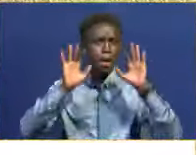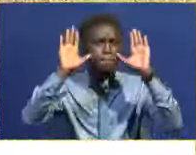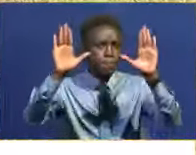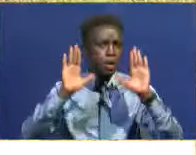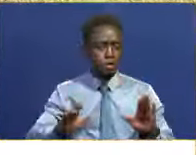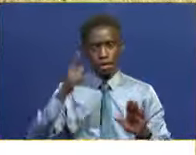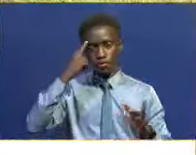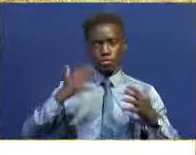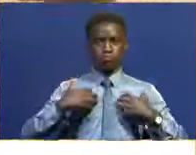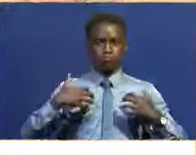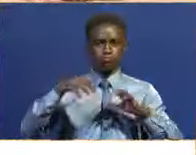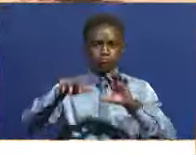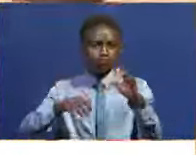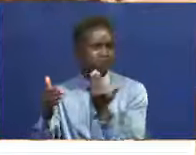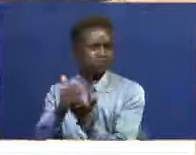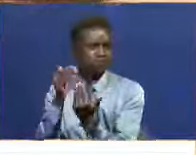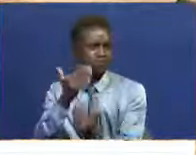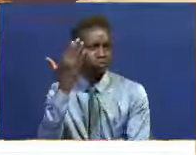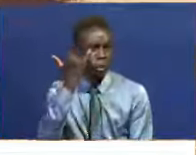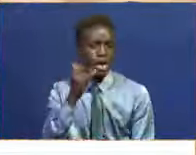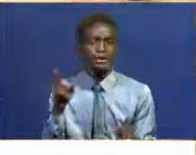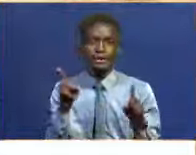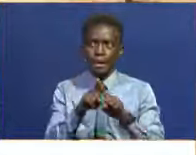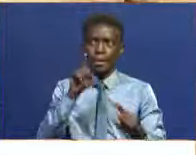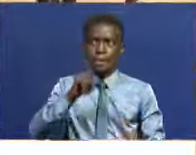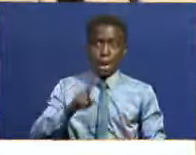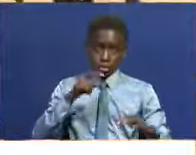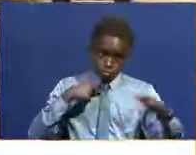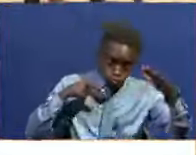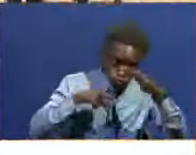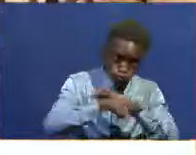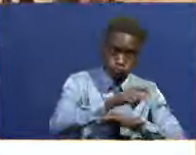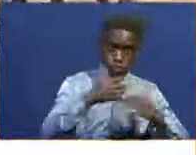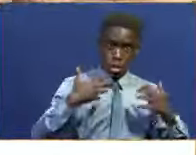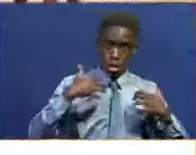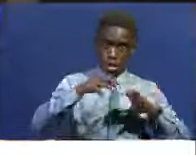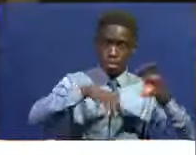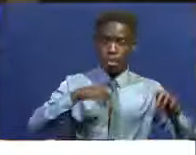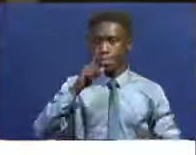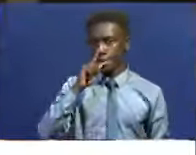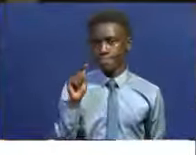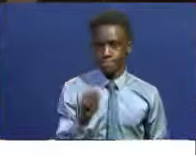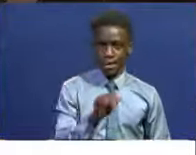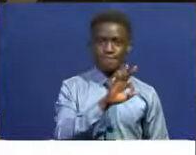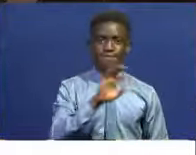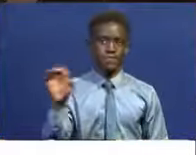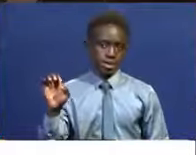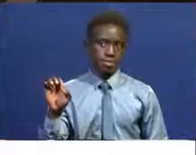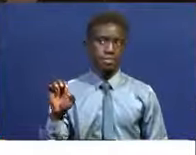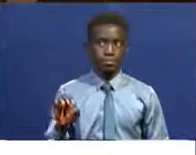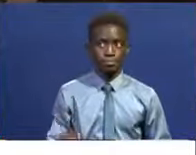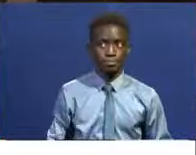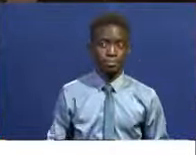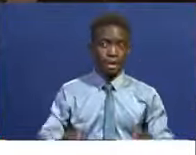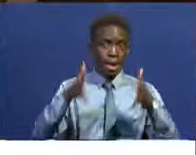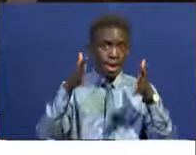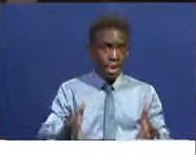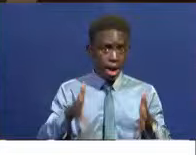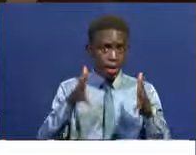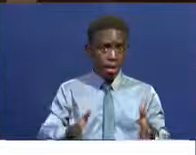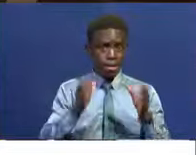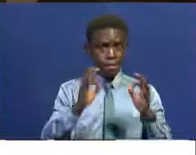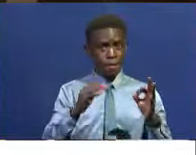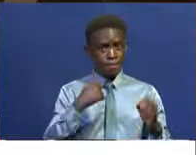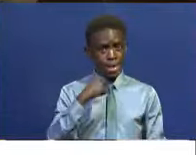conservation, they recommended the reduction of entry fees to parks and reserves in the member states. If I approach now to